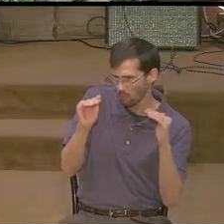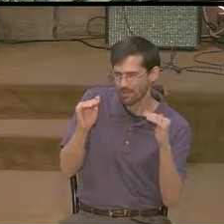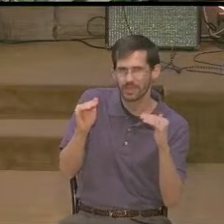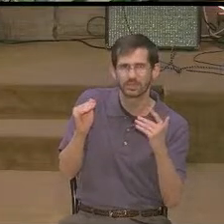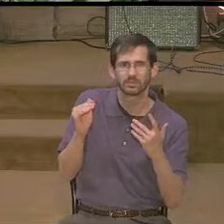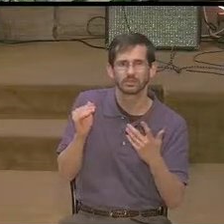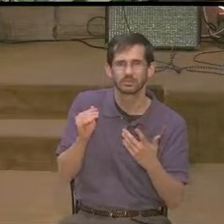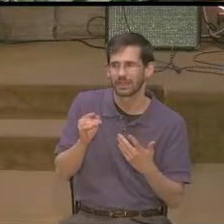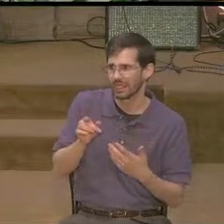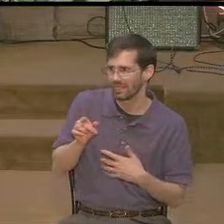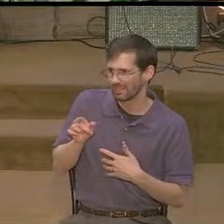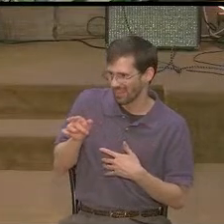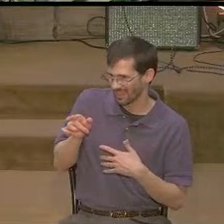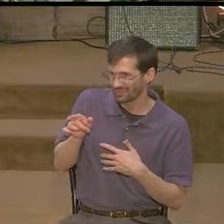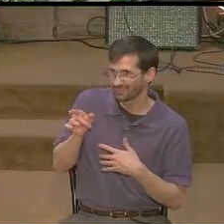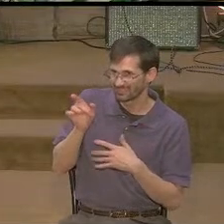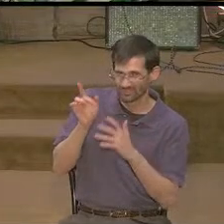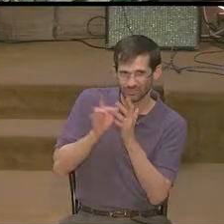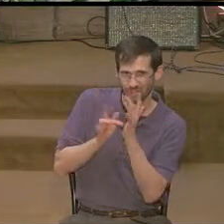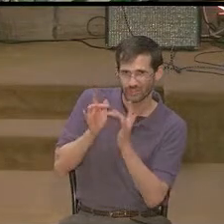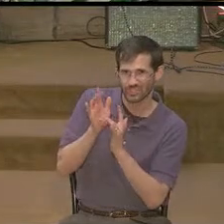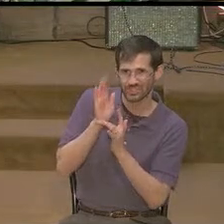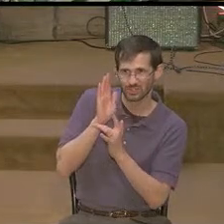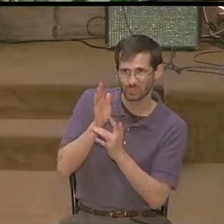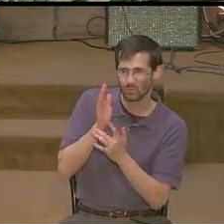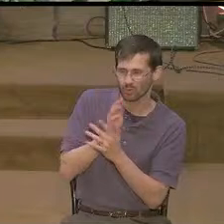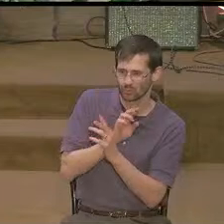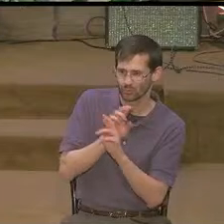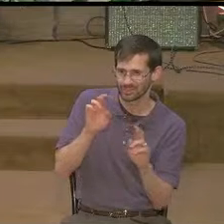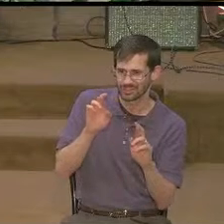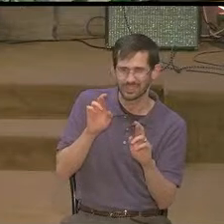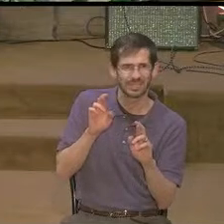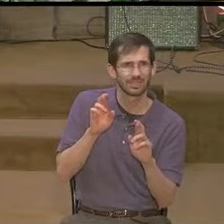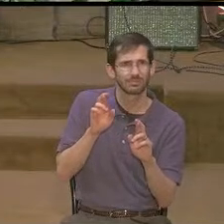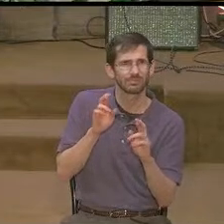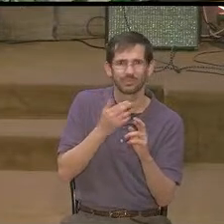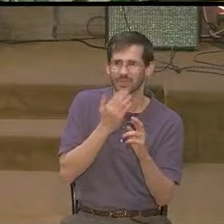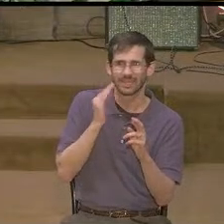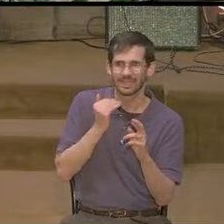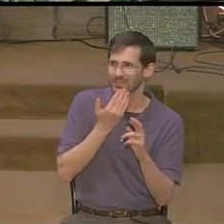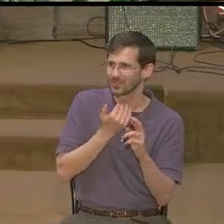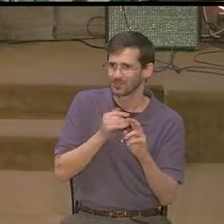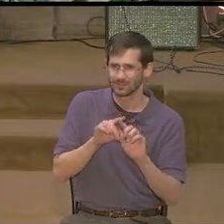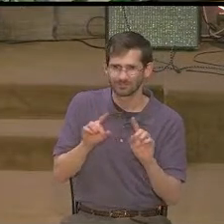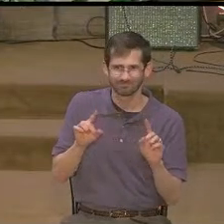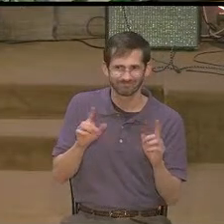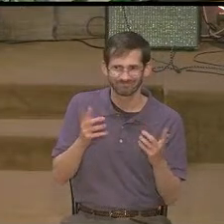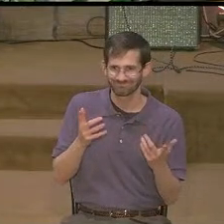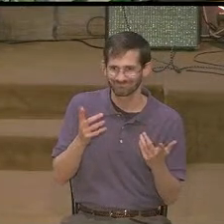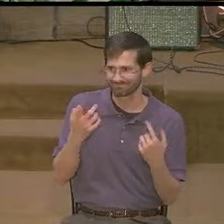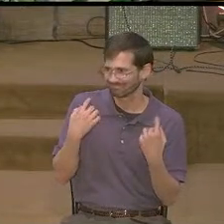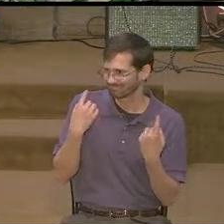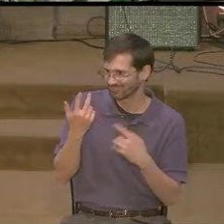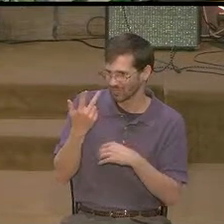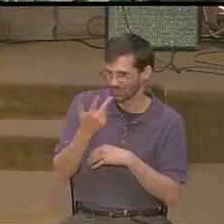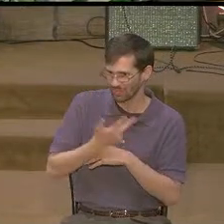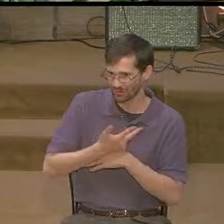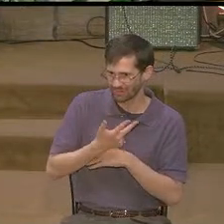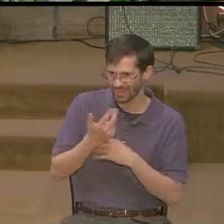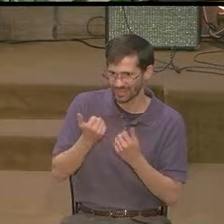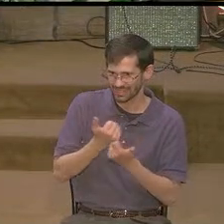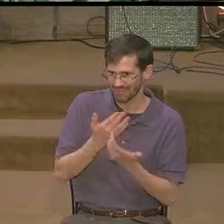that it was he who was going to redeem Israel. Indeed, besides all this, today is the third day since the